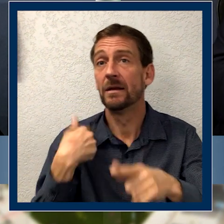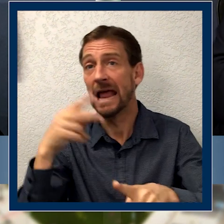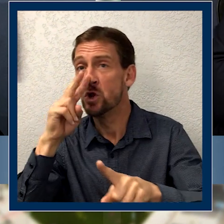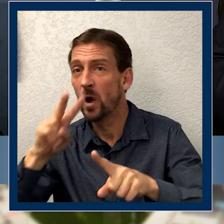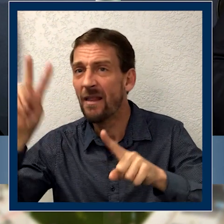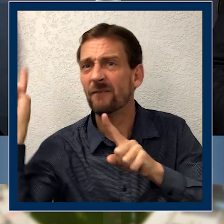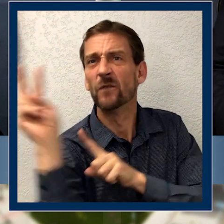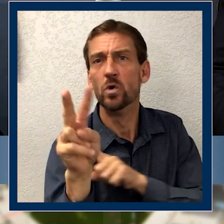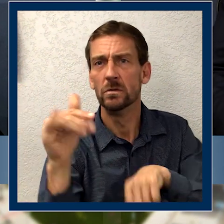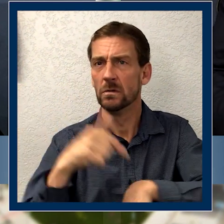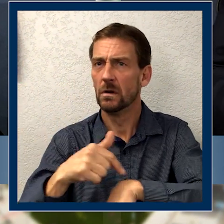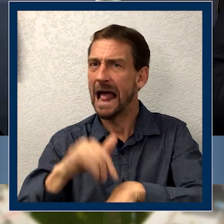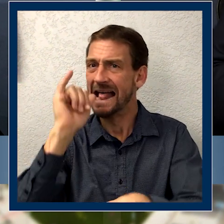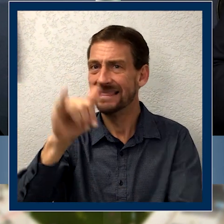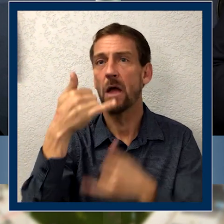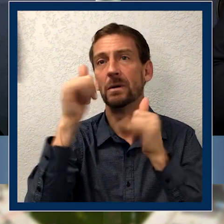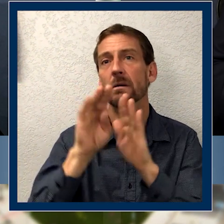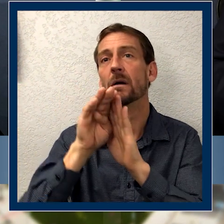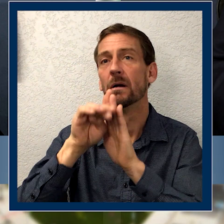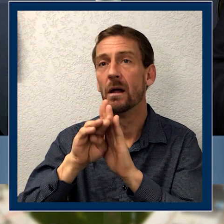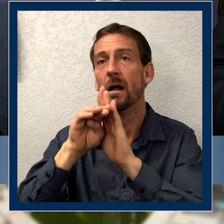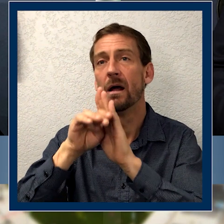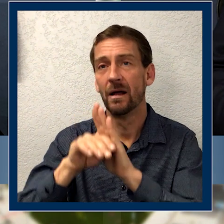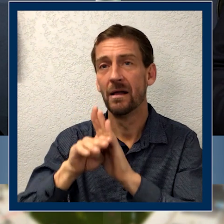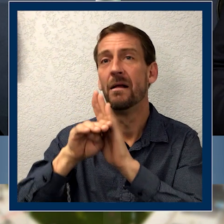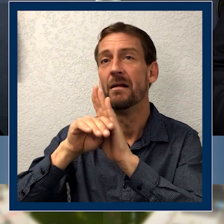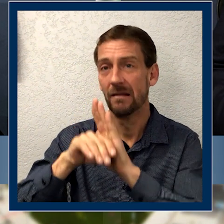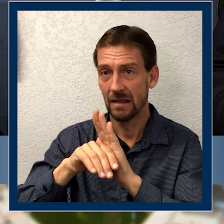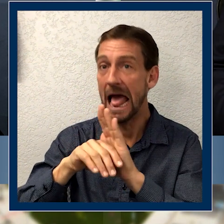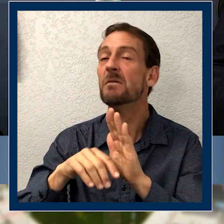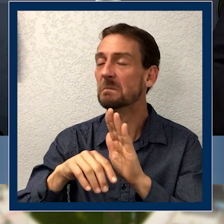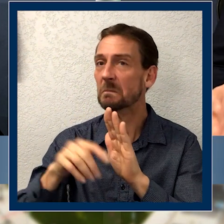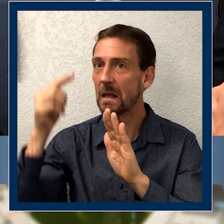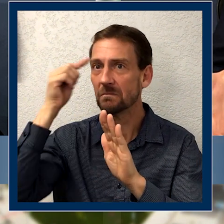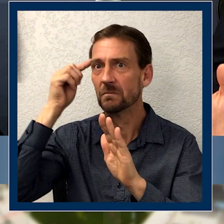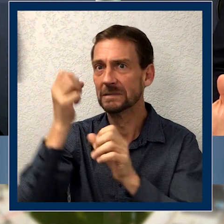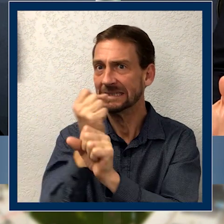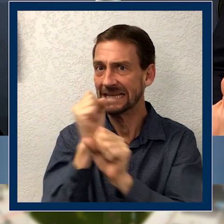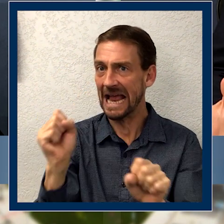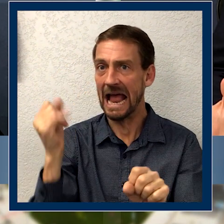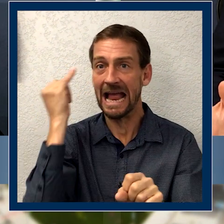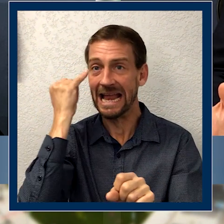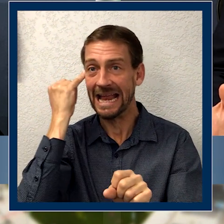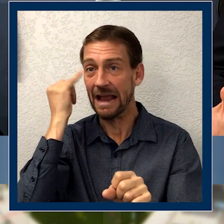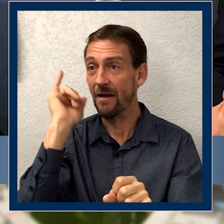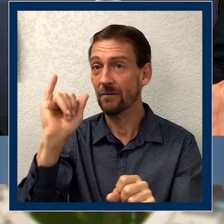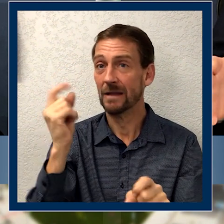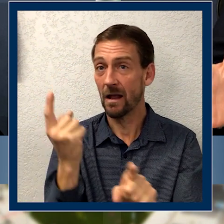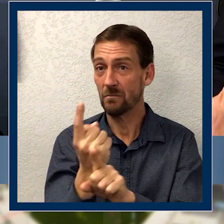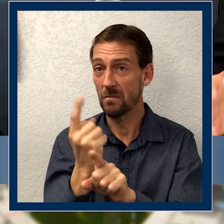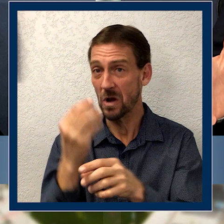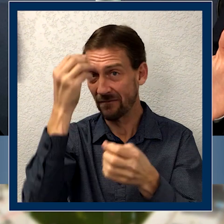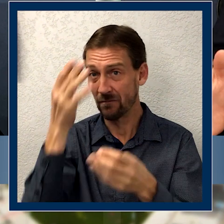period, and it definitely was going down. And I think it's safe to say that if I had that most current information now,